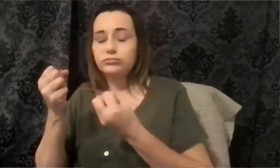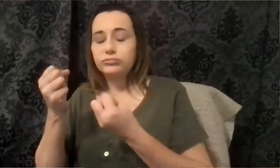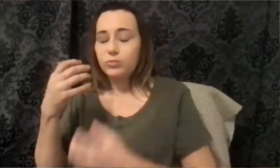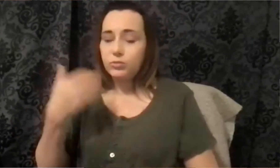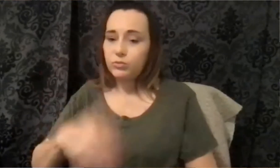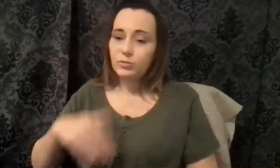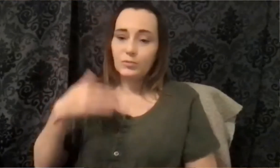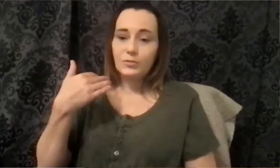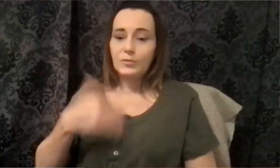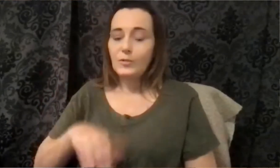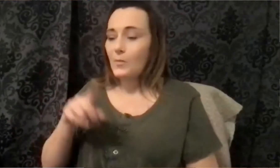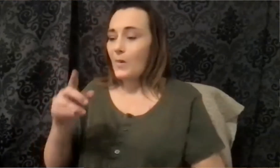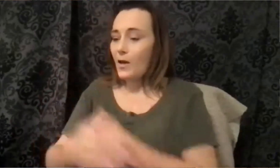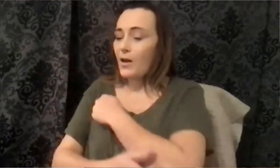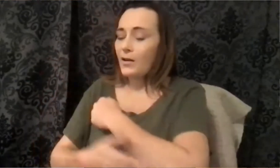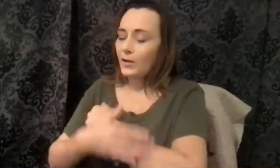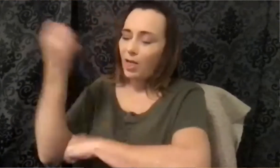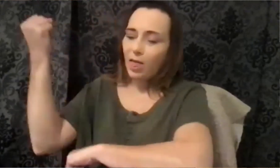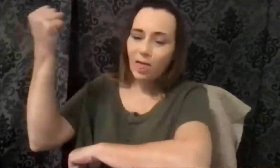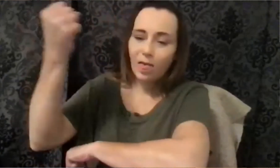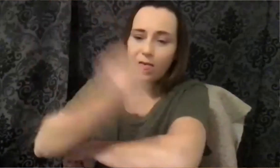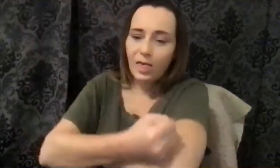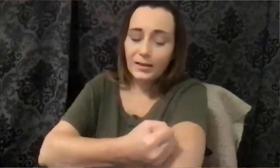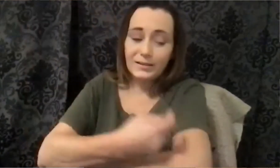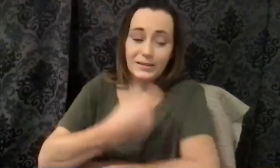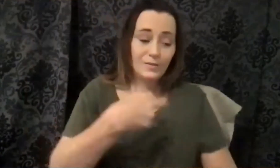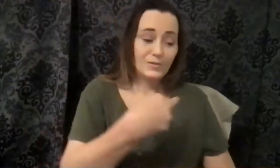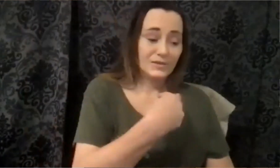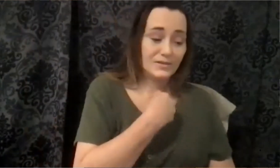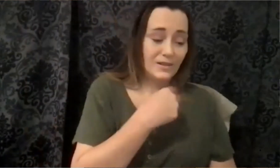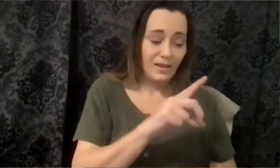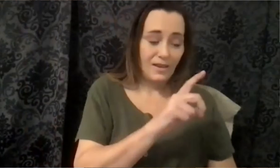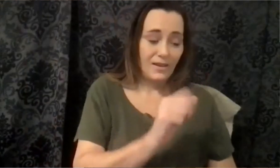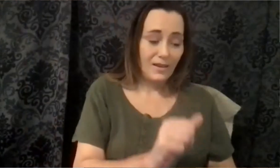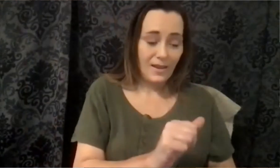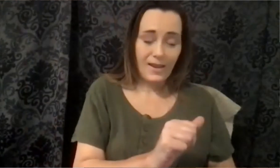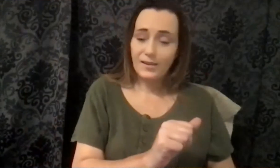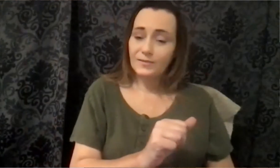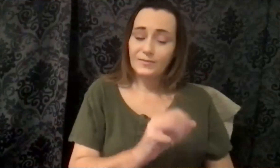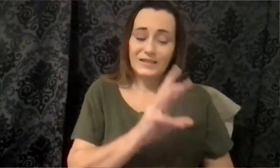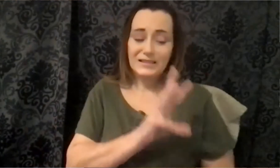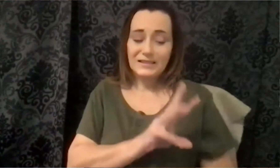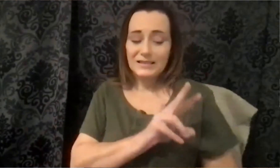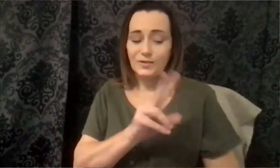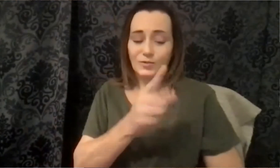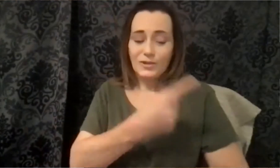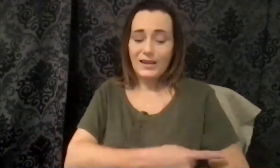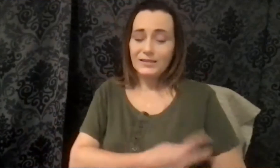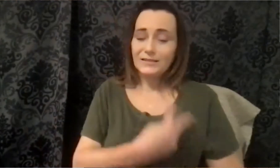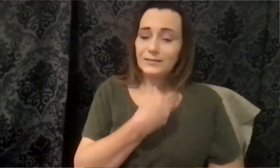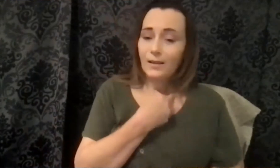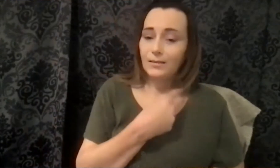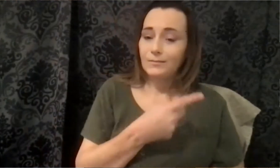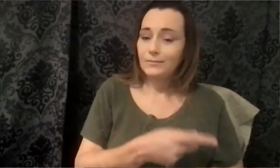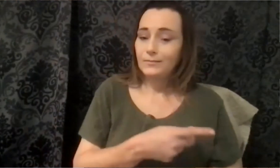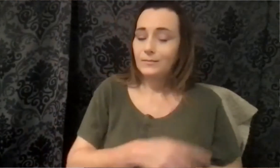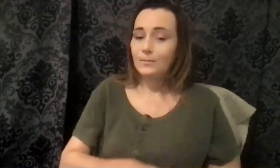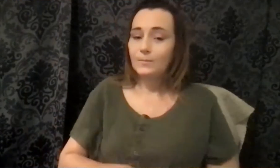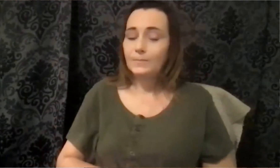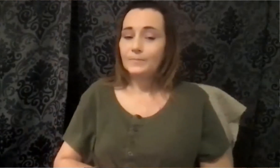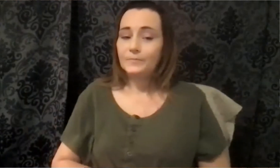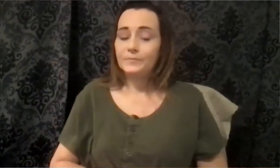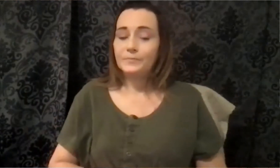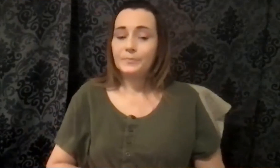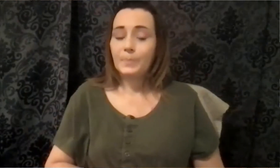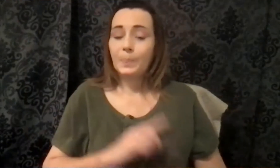couldn't leave the USA, and he was in Los Angeles for that long. By the time the project was again